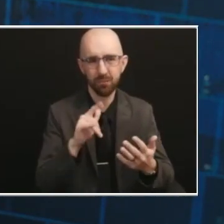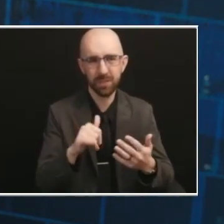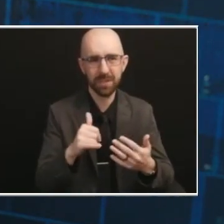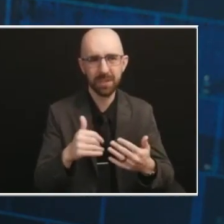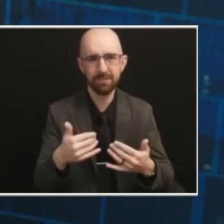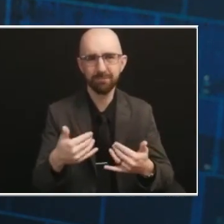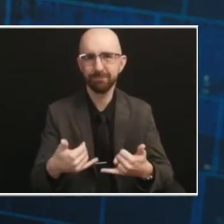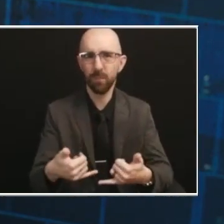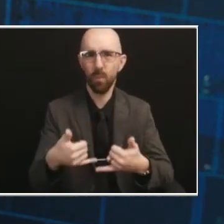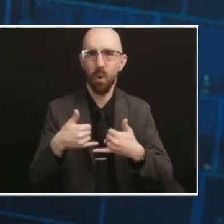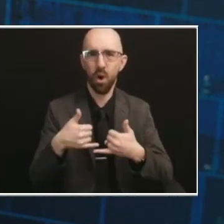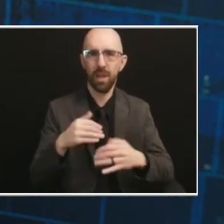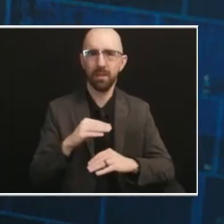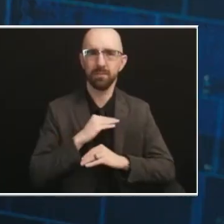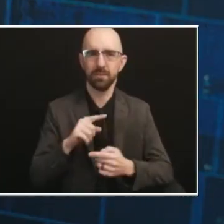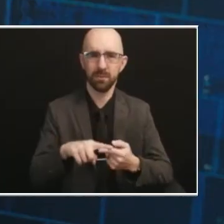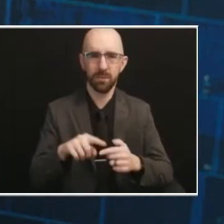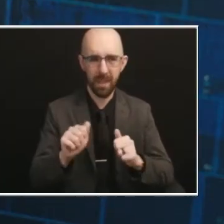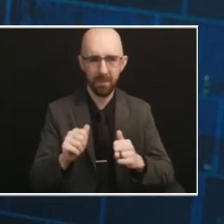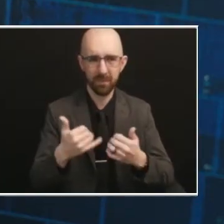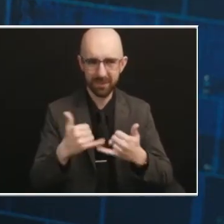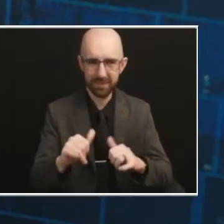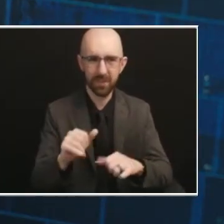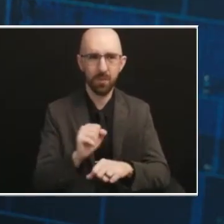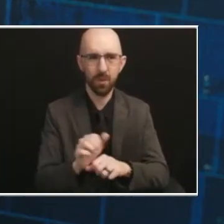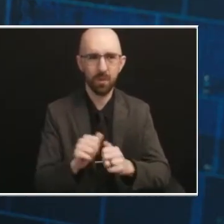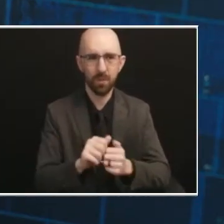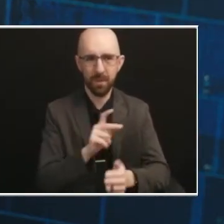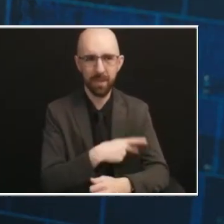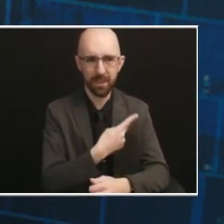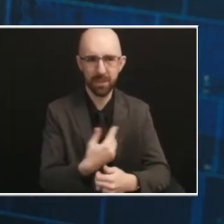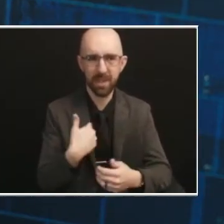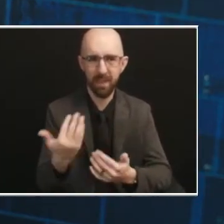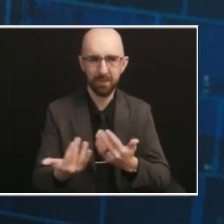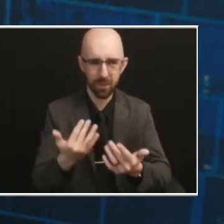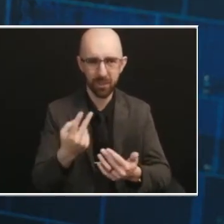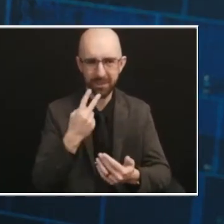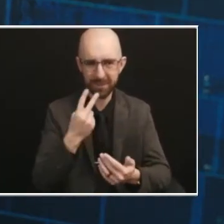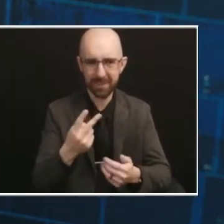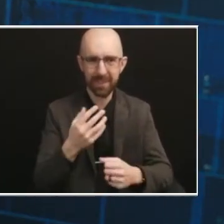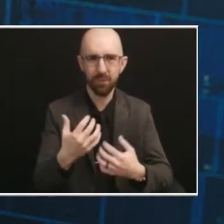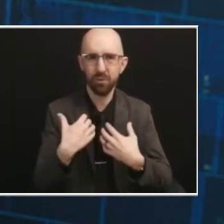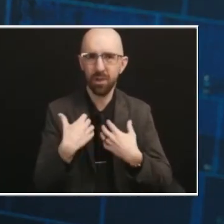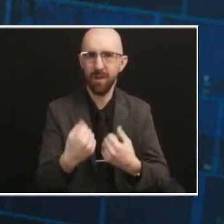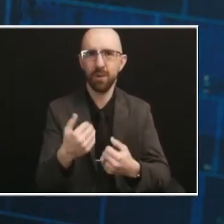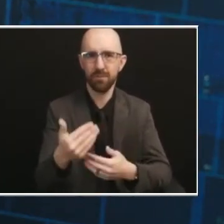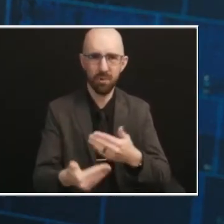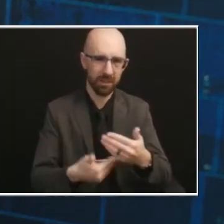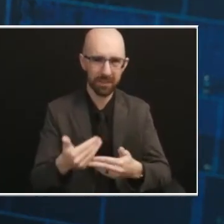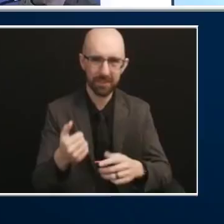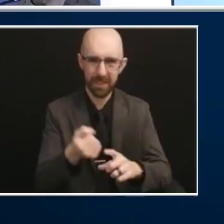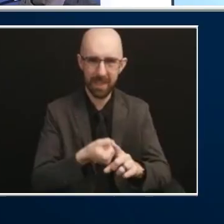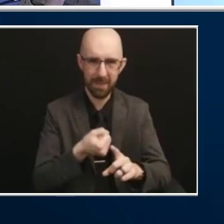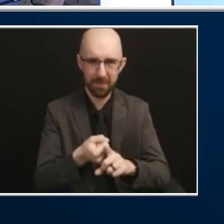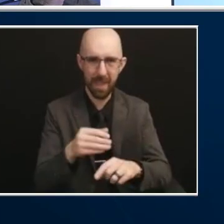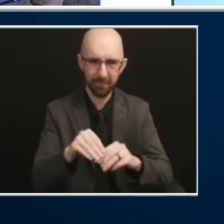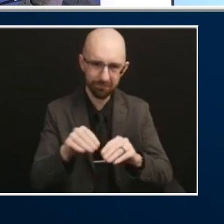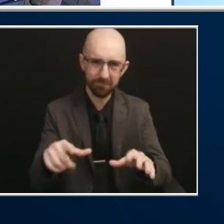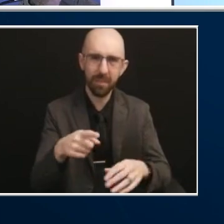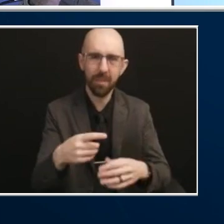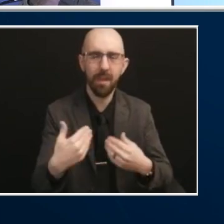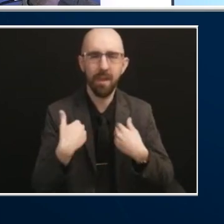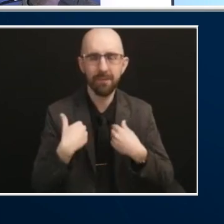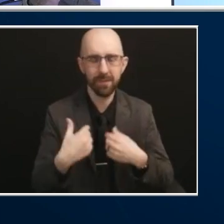still be working with patients with burns, just seeing the recovery and the impact they can make.